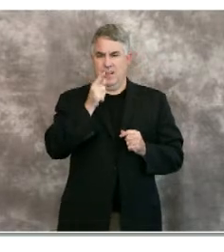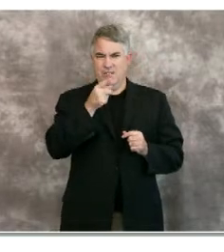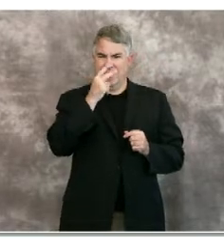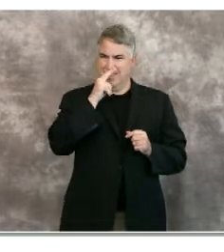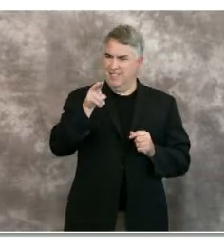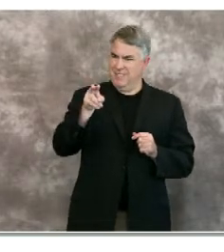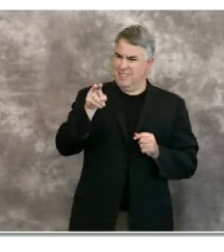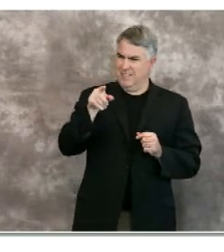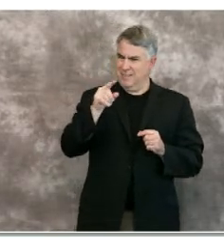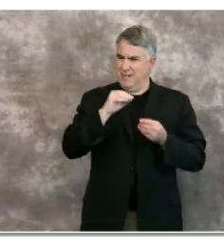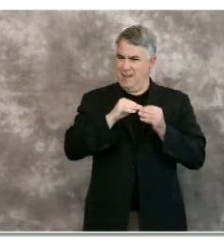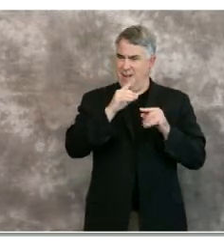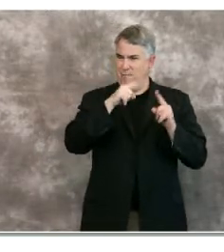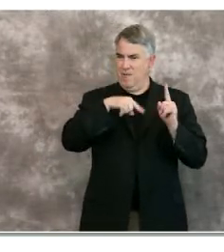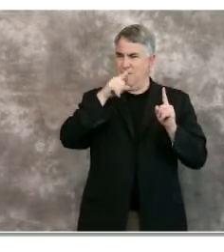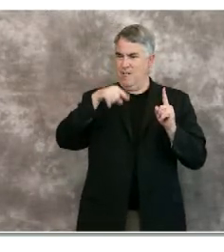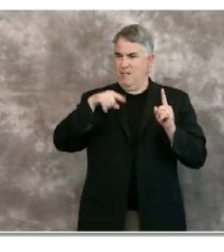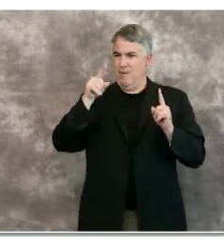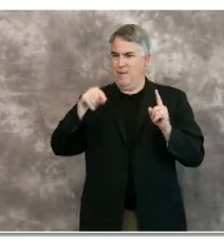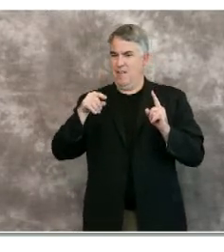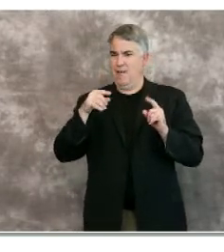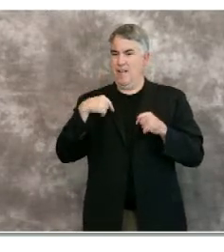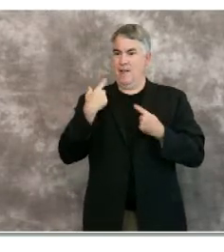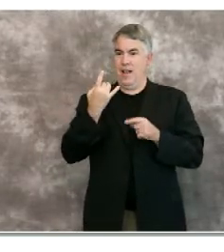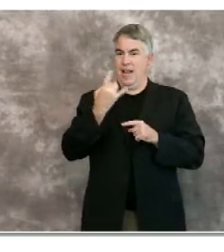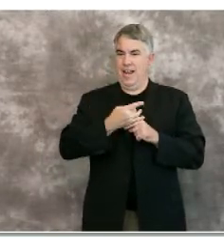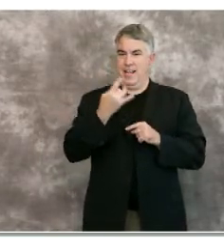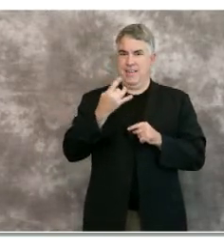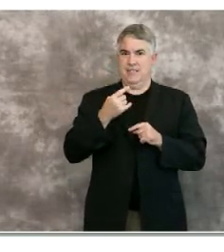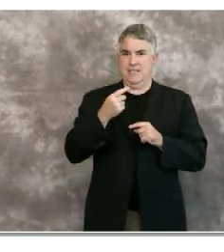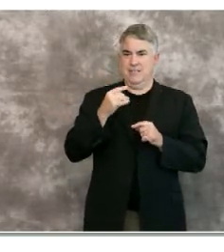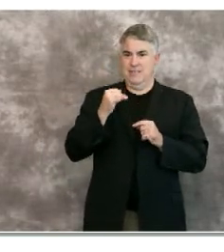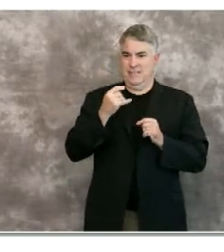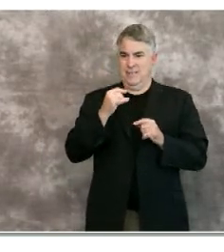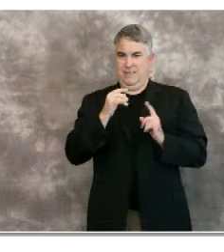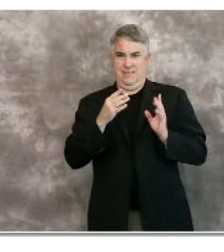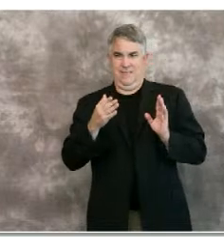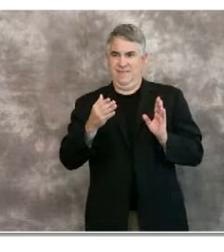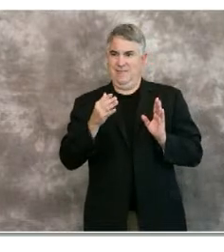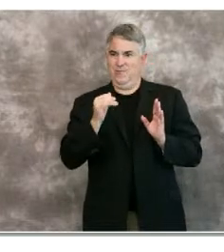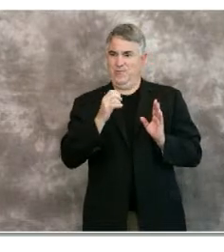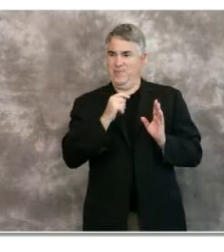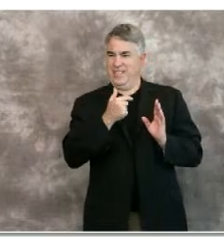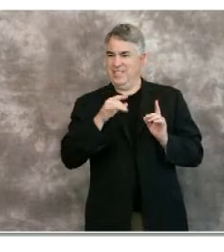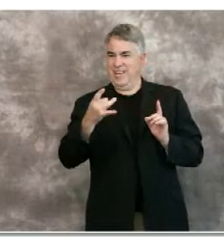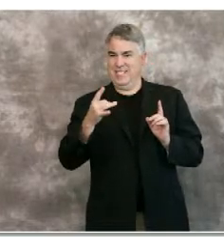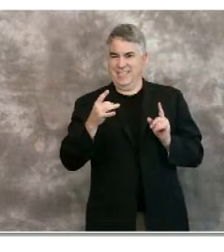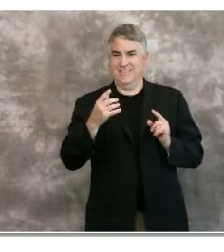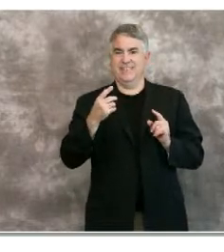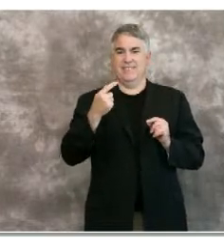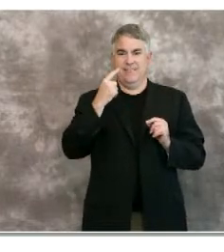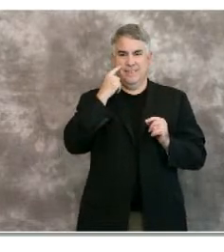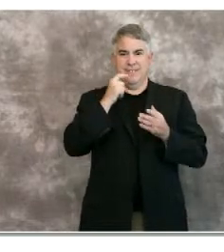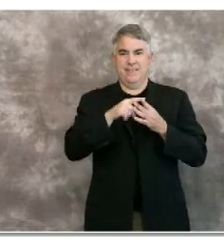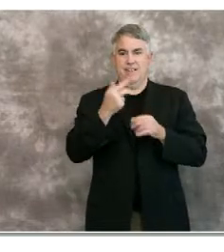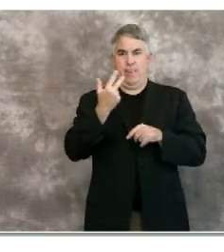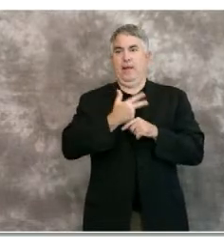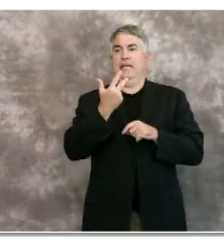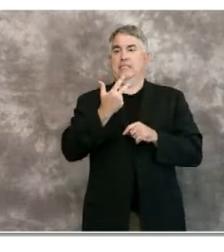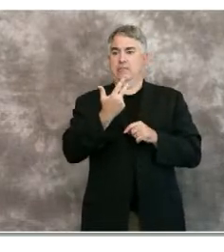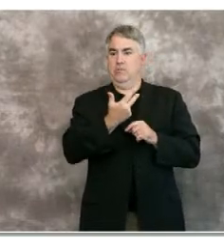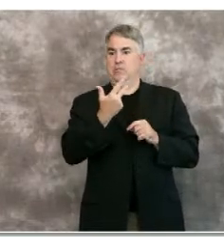past 8 days, from June 10th to June 17th, we have had outbreaks on 3 specific days, 3 on